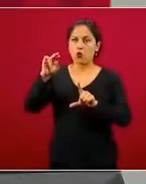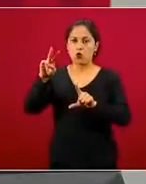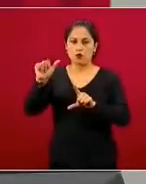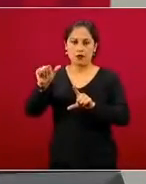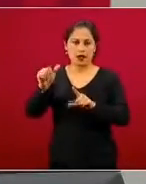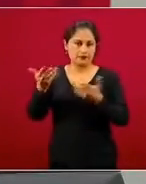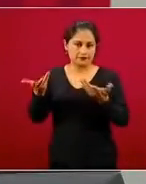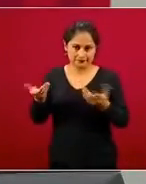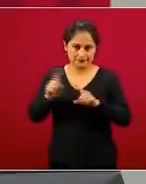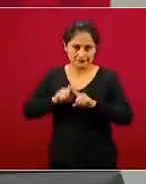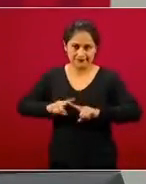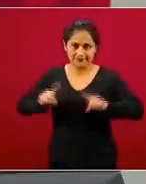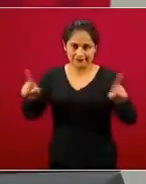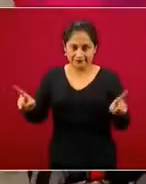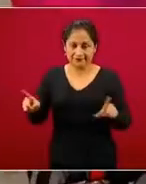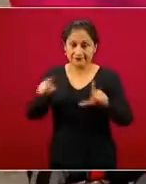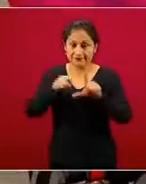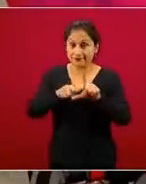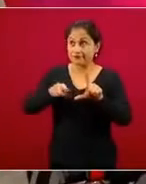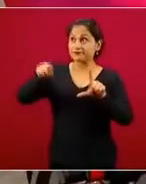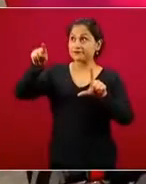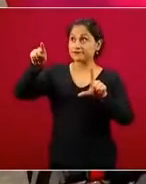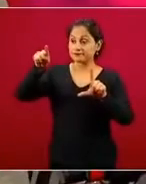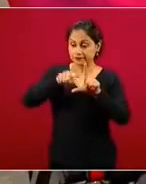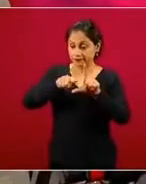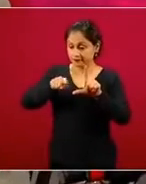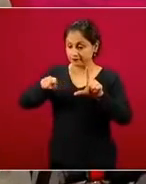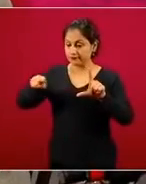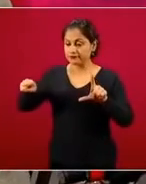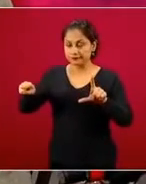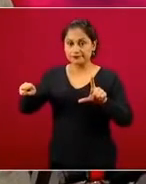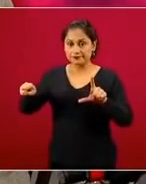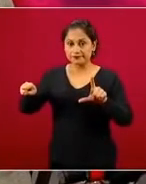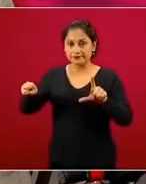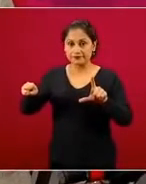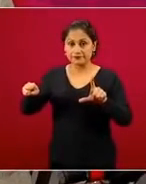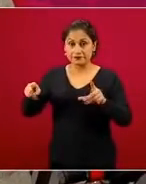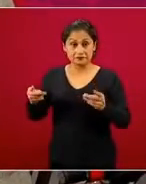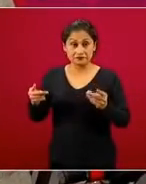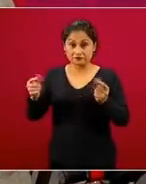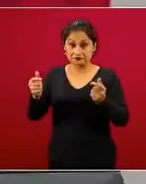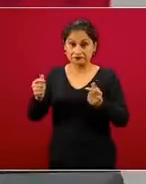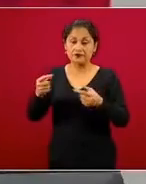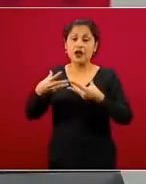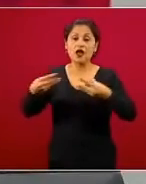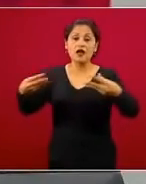table. If the curve were flat, then we wouldn't have a pandemic.